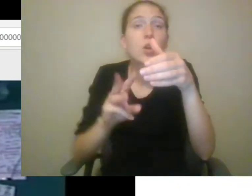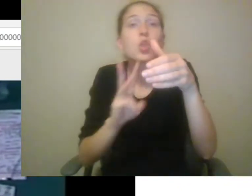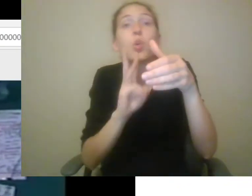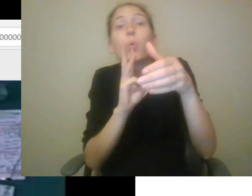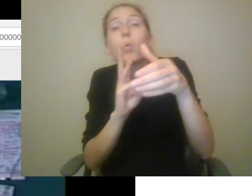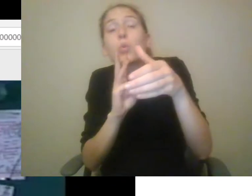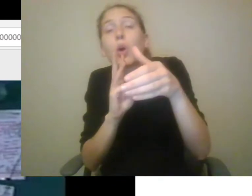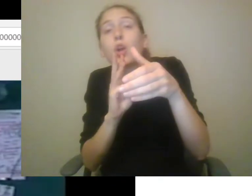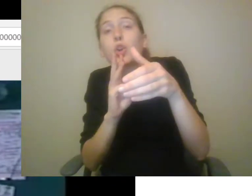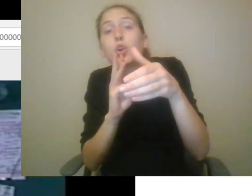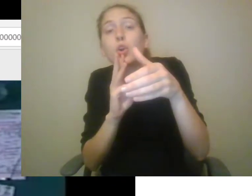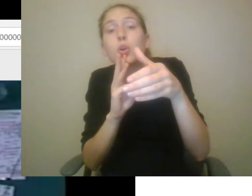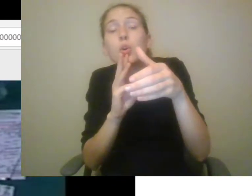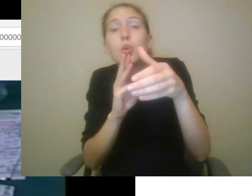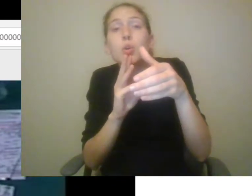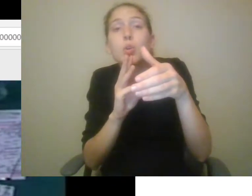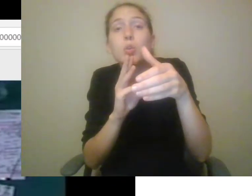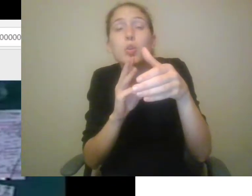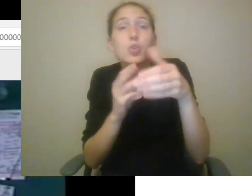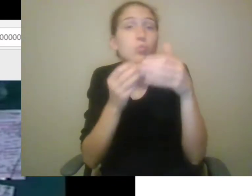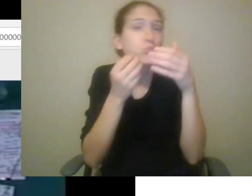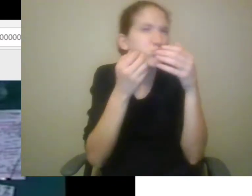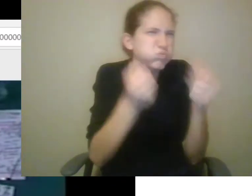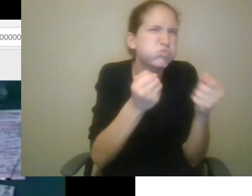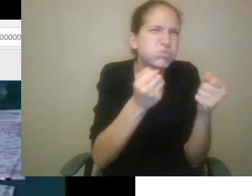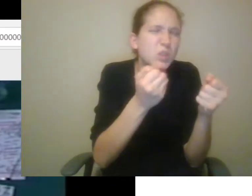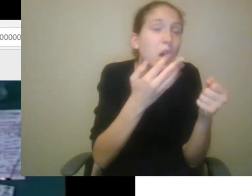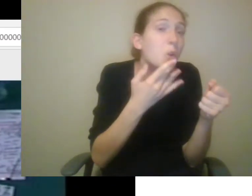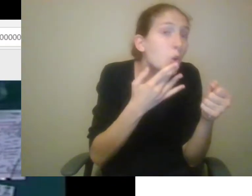can anybody tell me what's happening in diffusion?